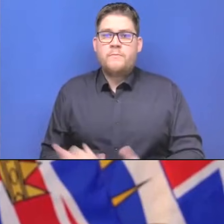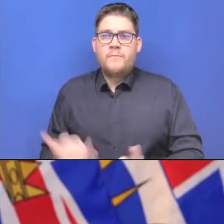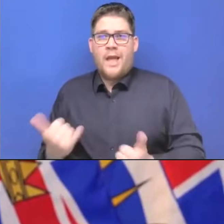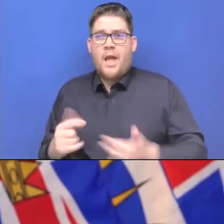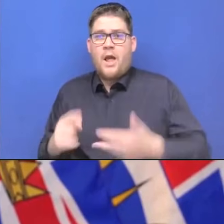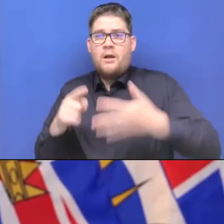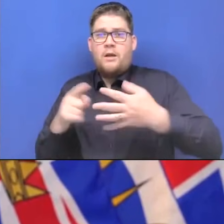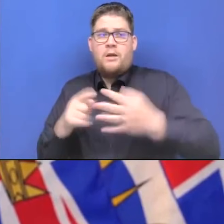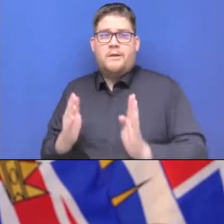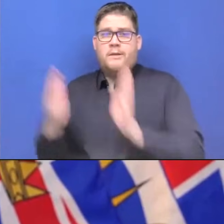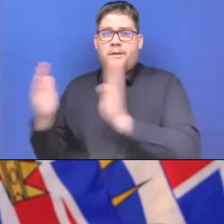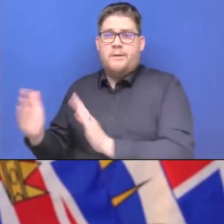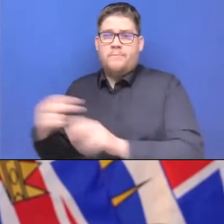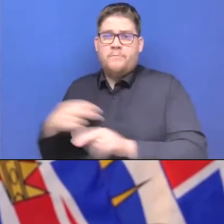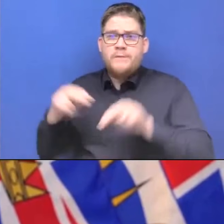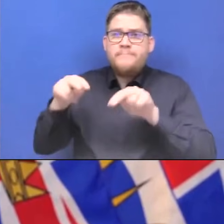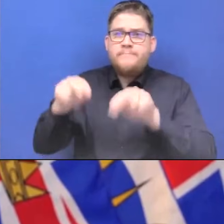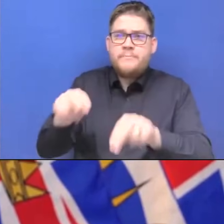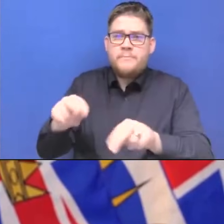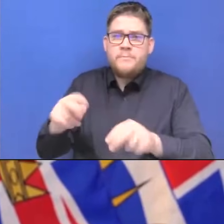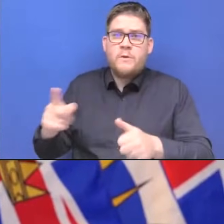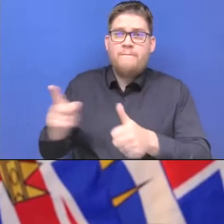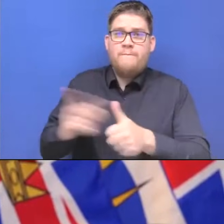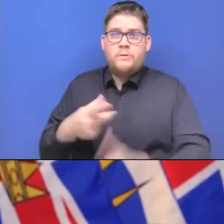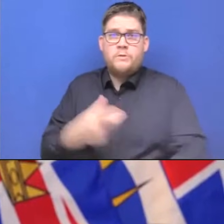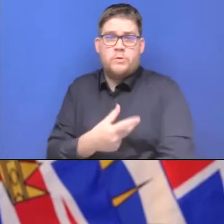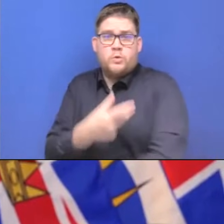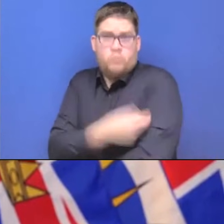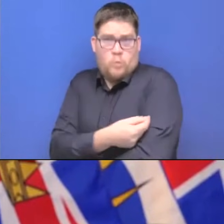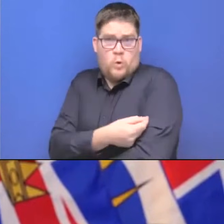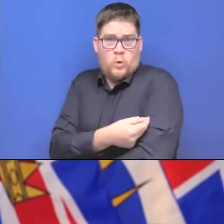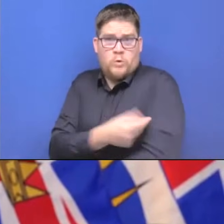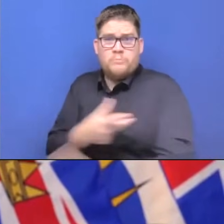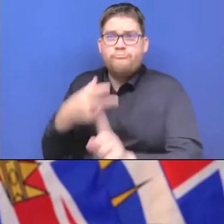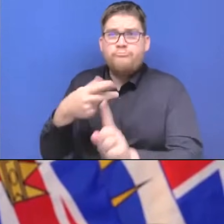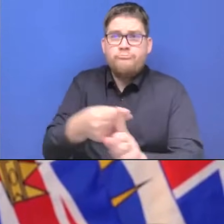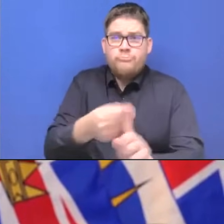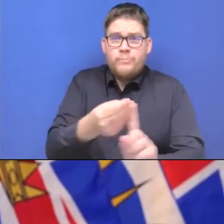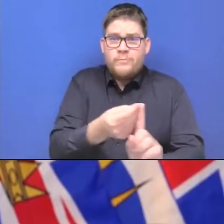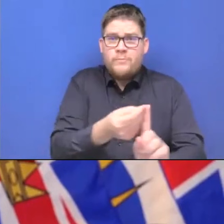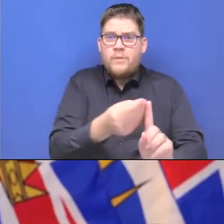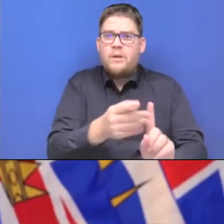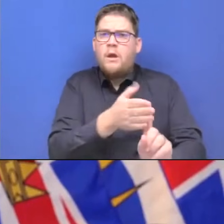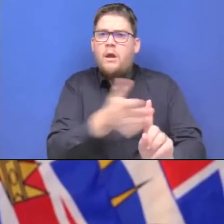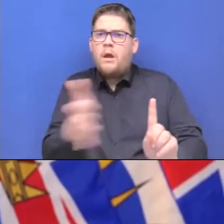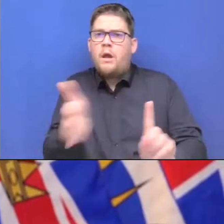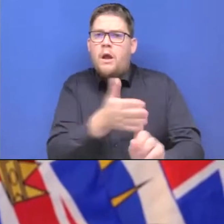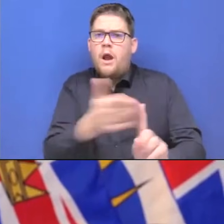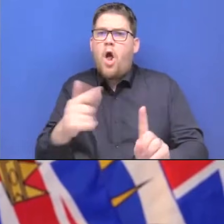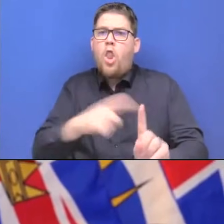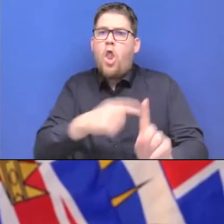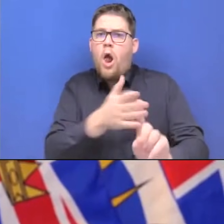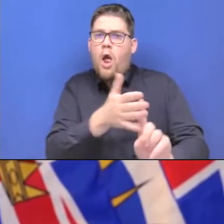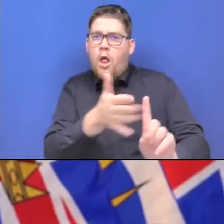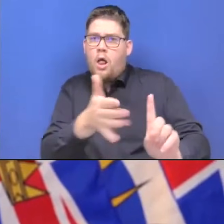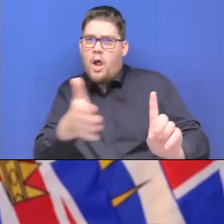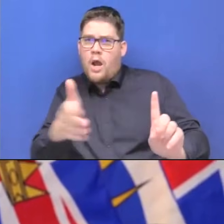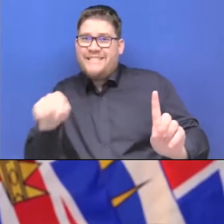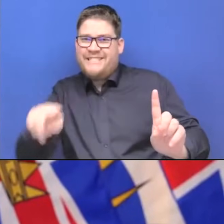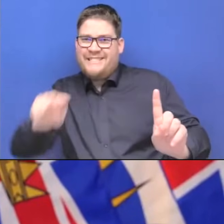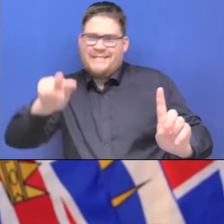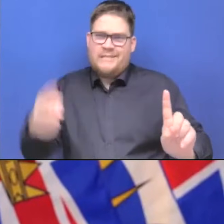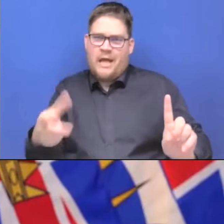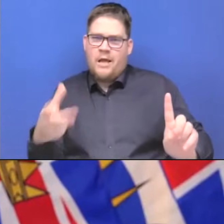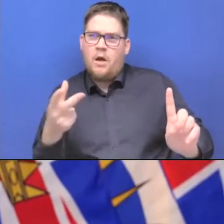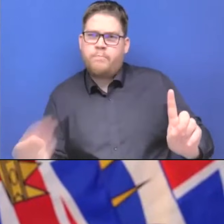interval between dose 1 and dose 2 makes a difference in how long a protection we're getting from these vaccines that we have in